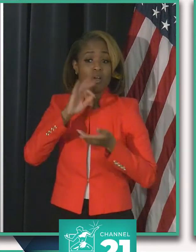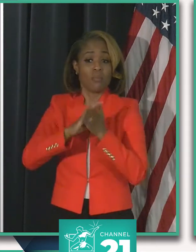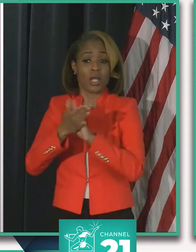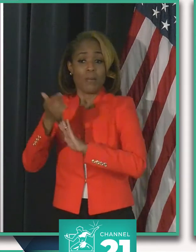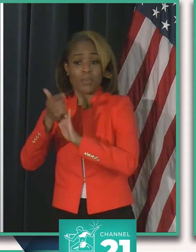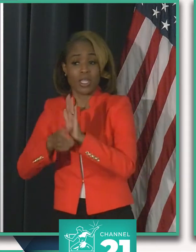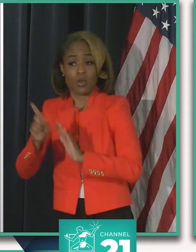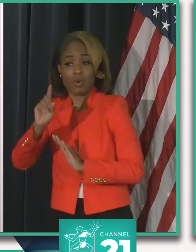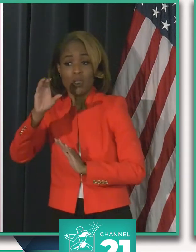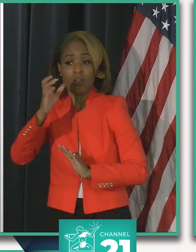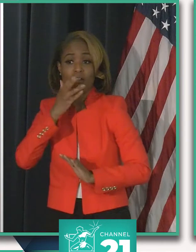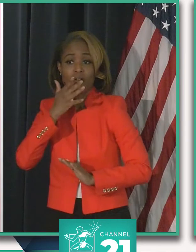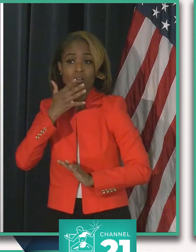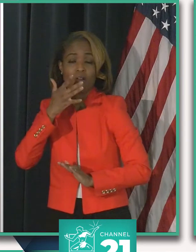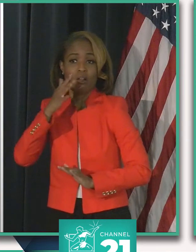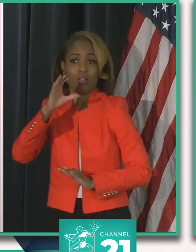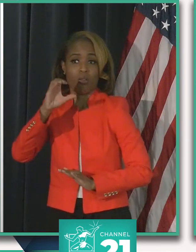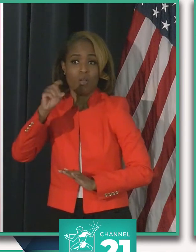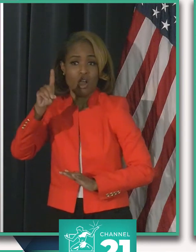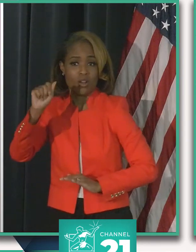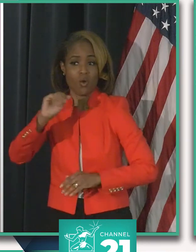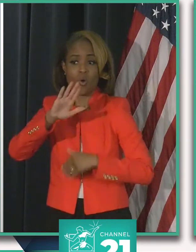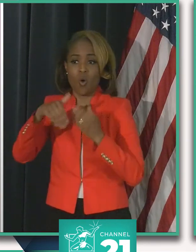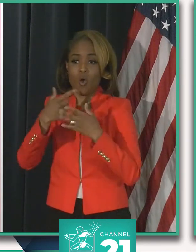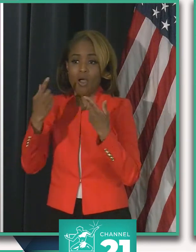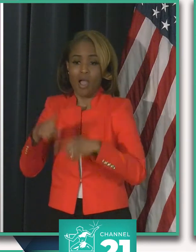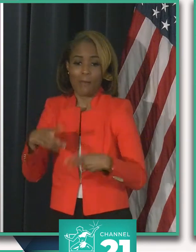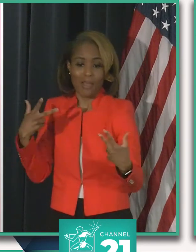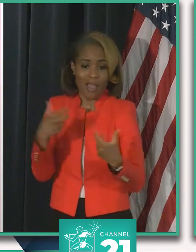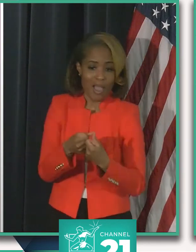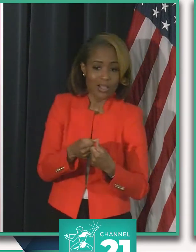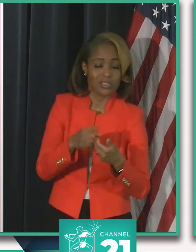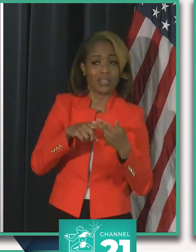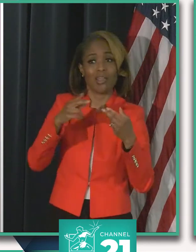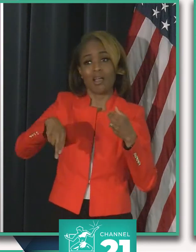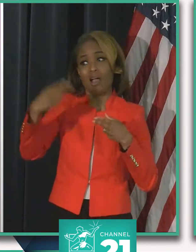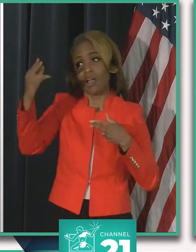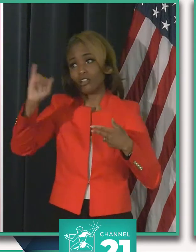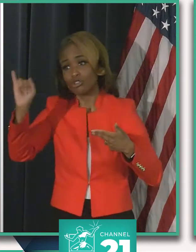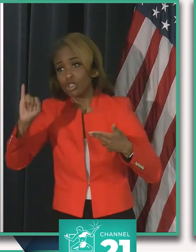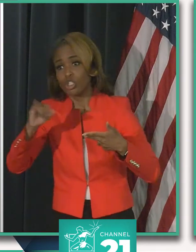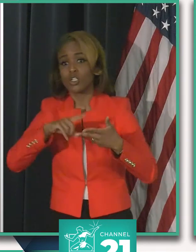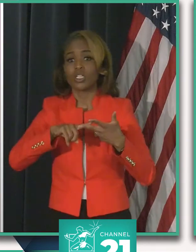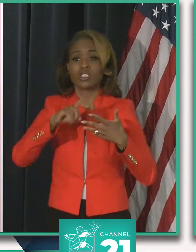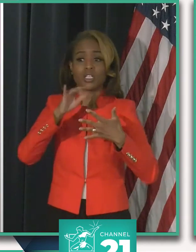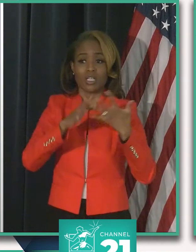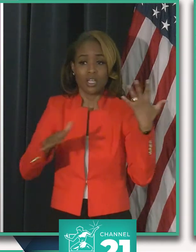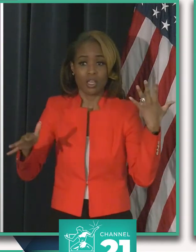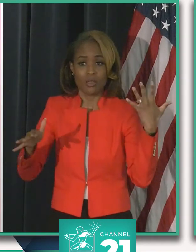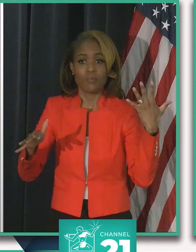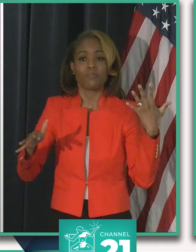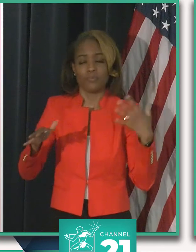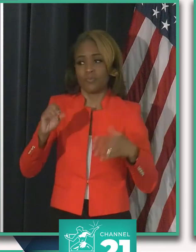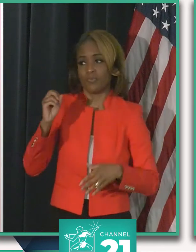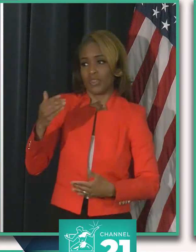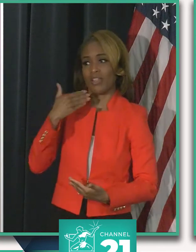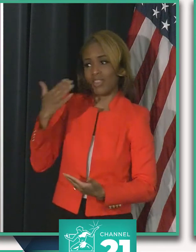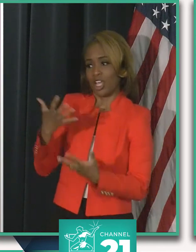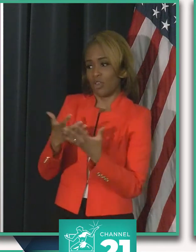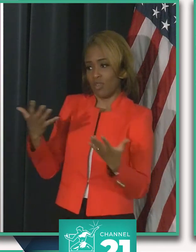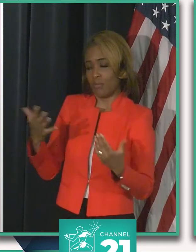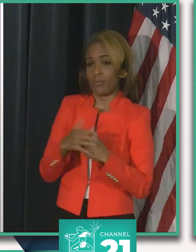all of the accidents, all of the speeding, all of the high insurance rates. All right. Thank you very